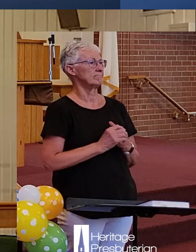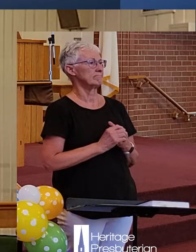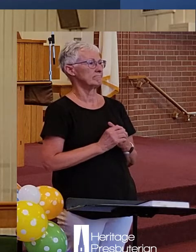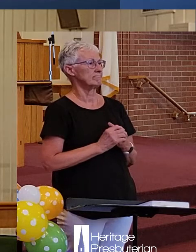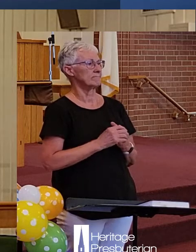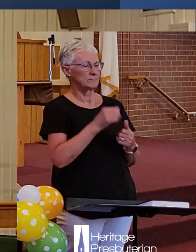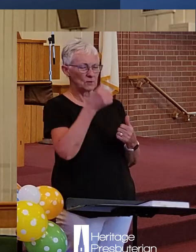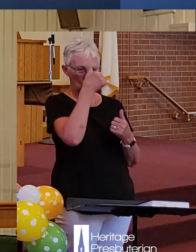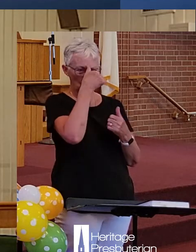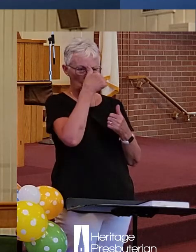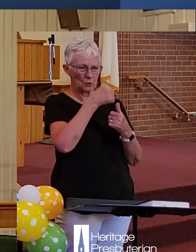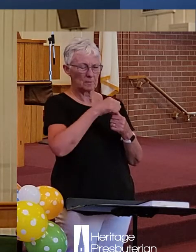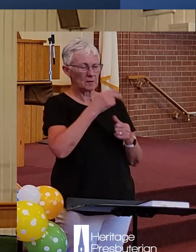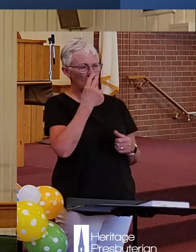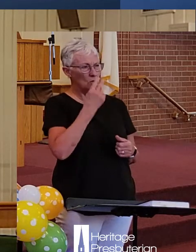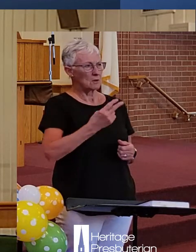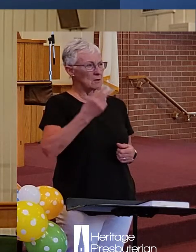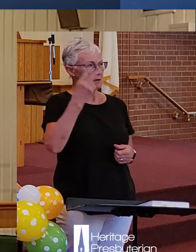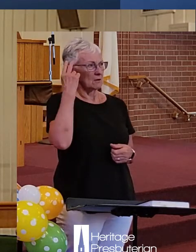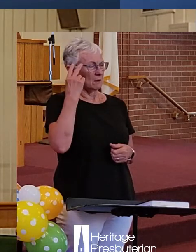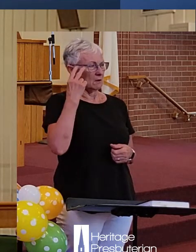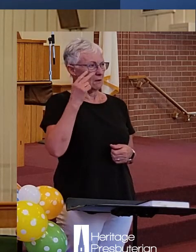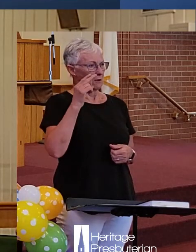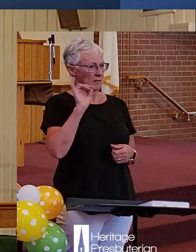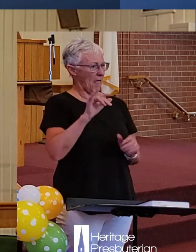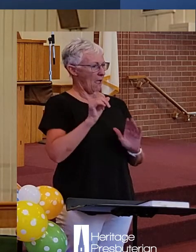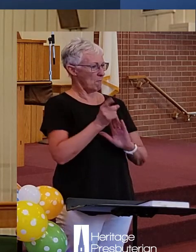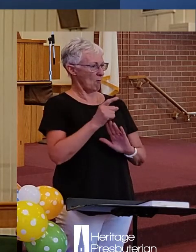just looking and feeling close to God.